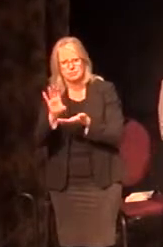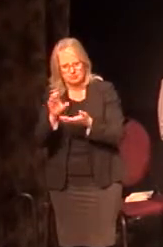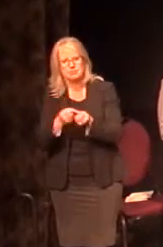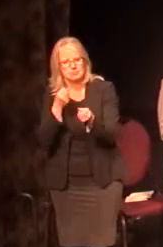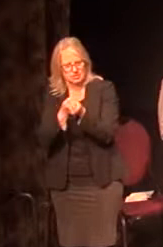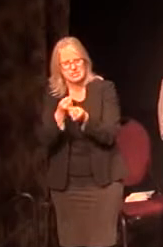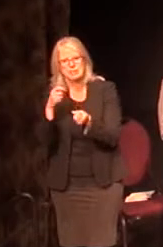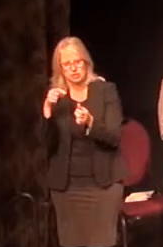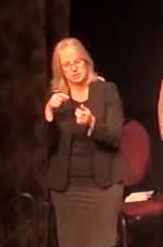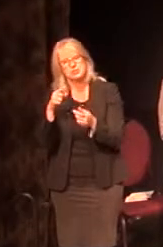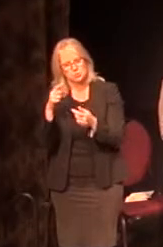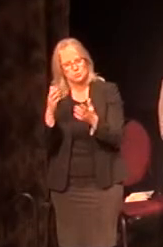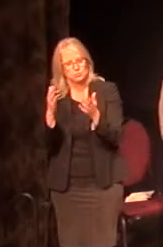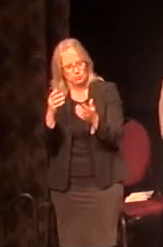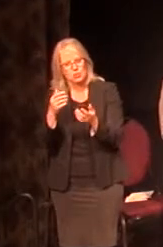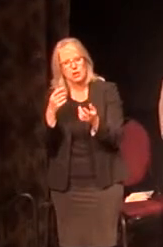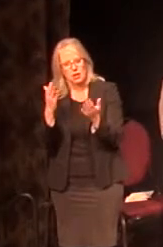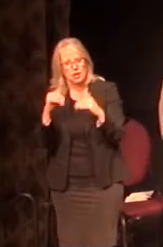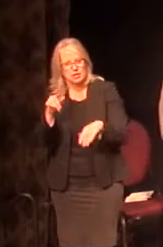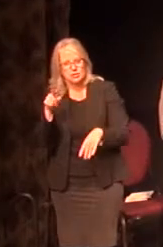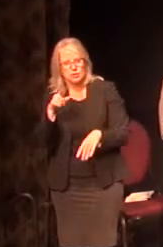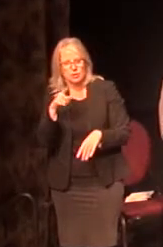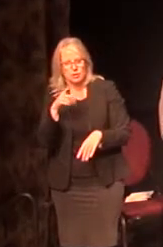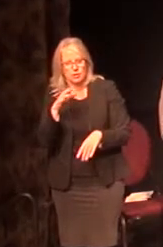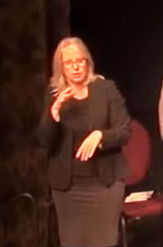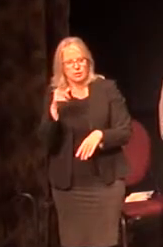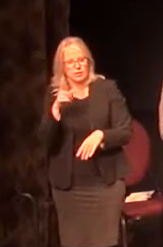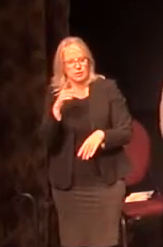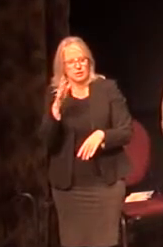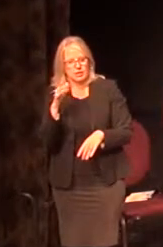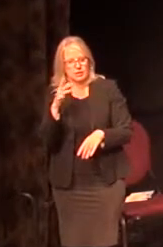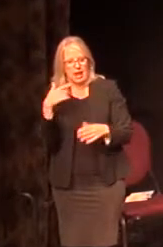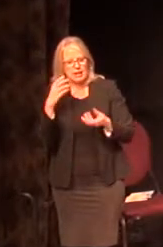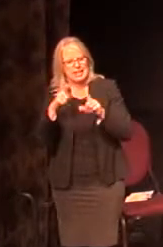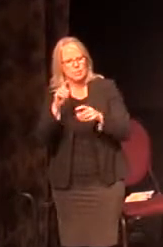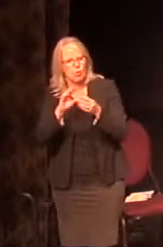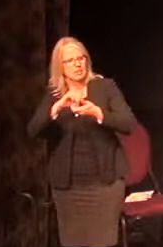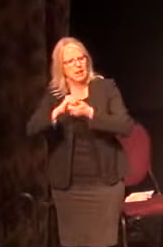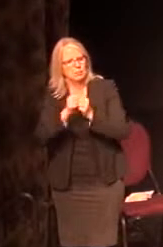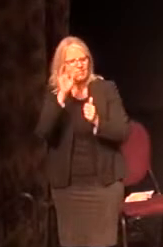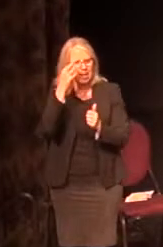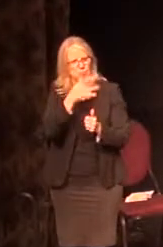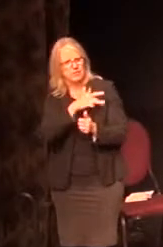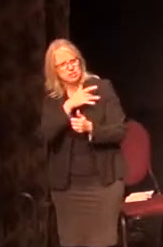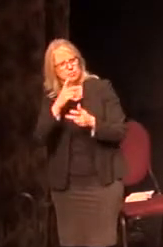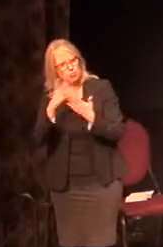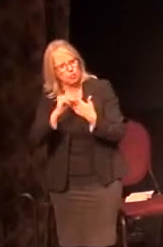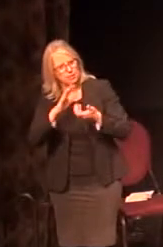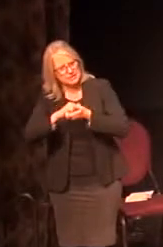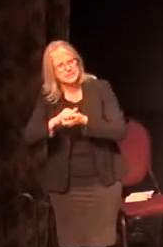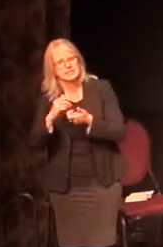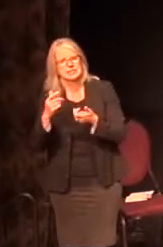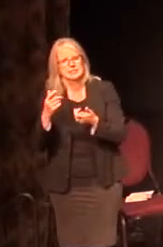Prince that there's a much more need for alignment between the federal and provincial programs. Sometimes you have providers in the same community competing